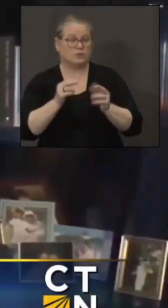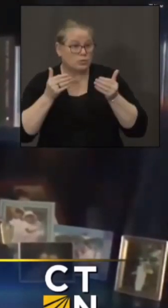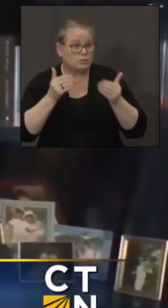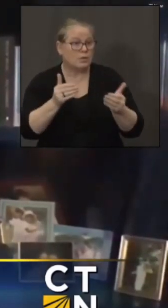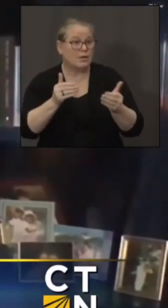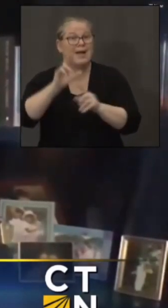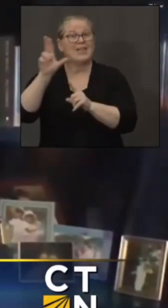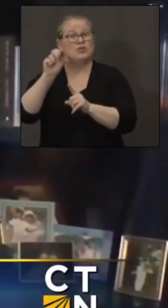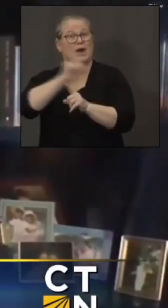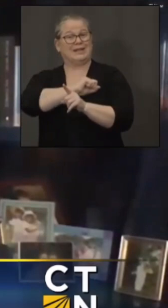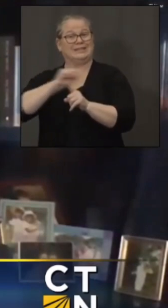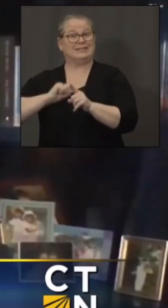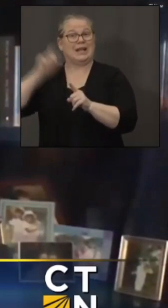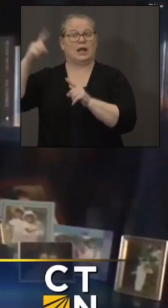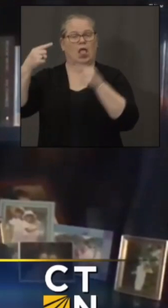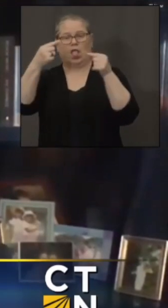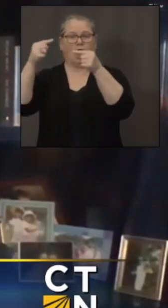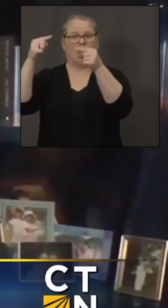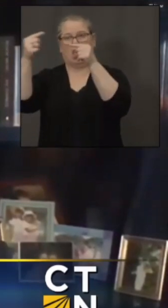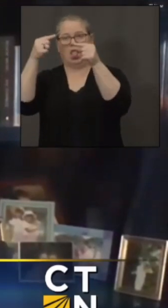Senate to get their act together.